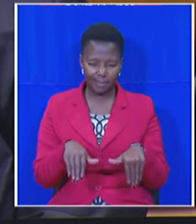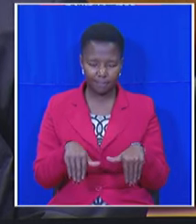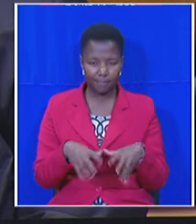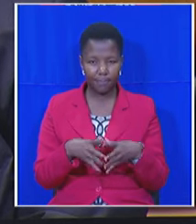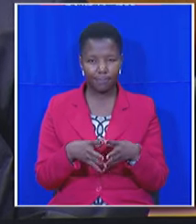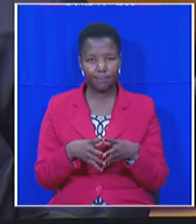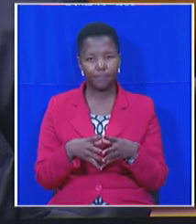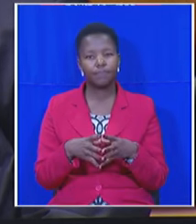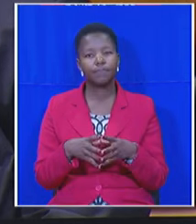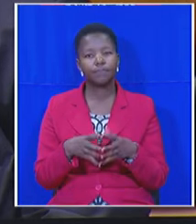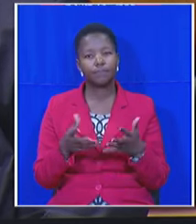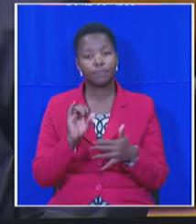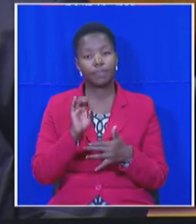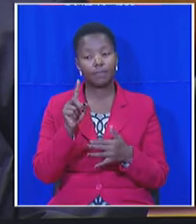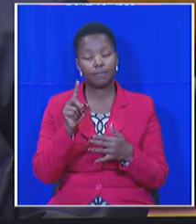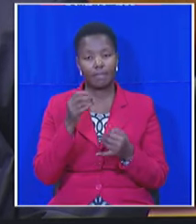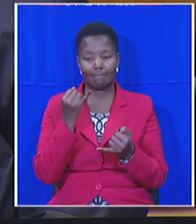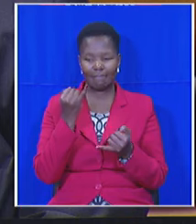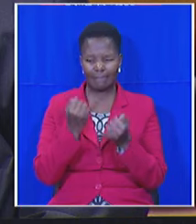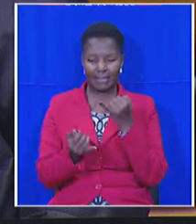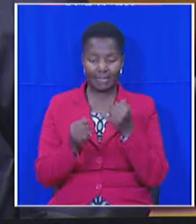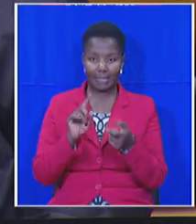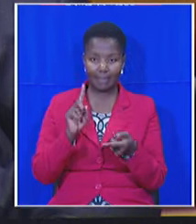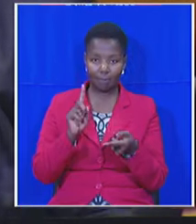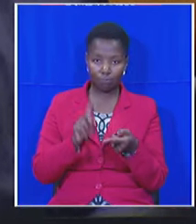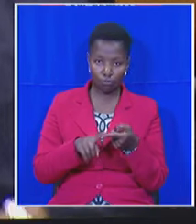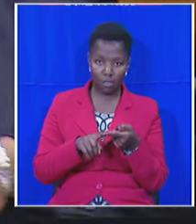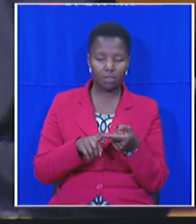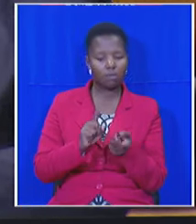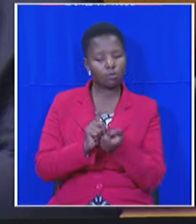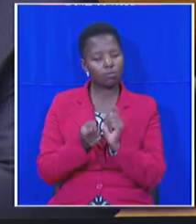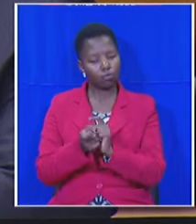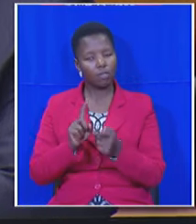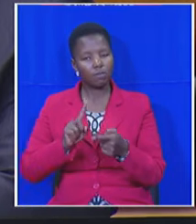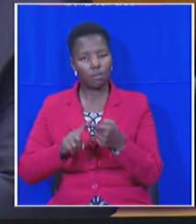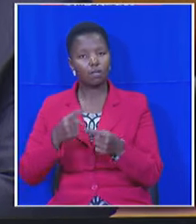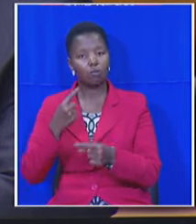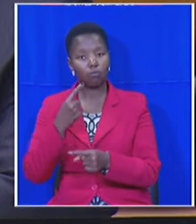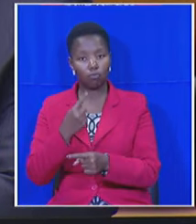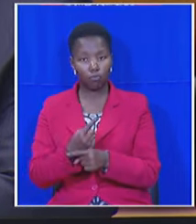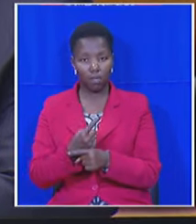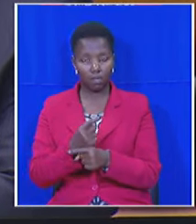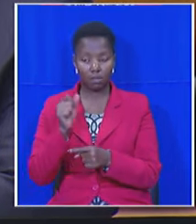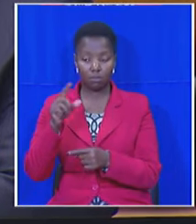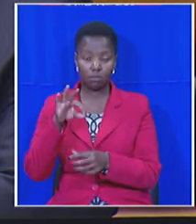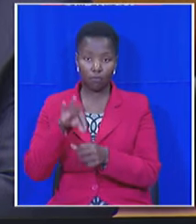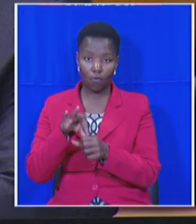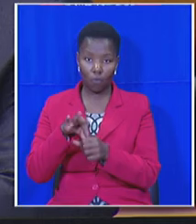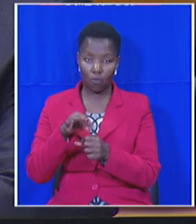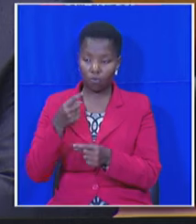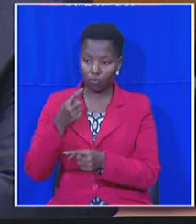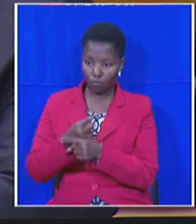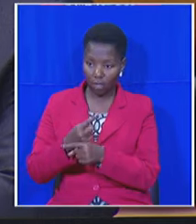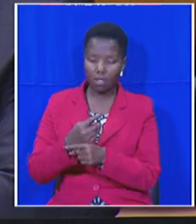or abstain button. If a member inadvertently presses the wrong button, the member may thereafter press the correct